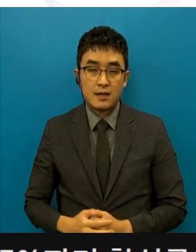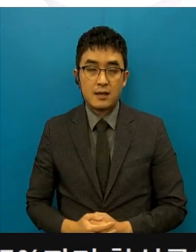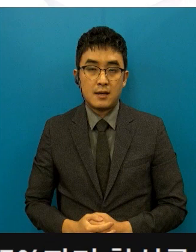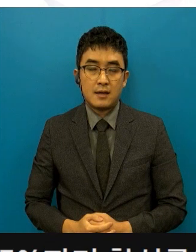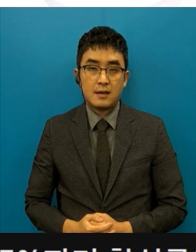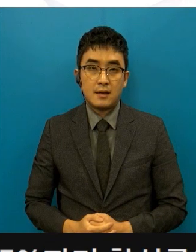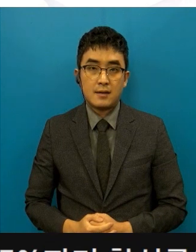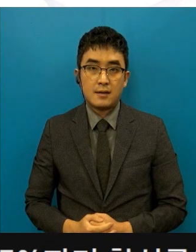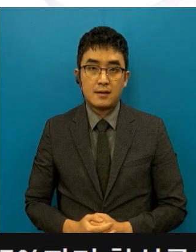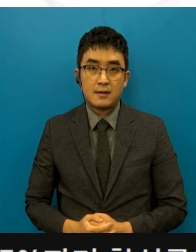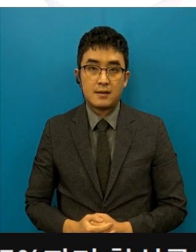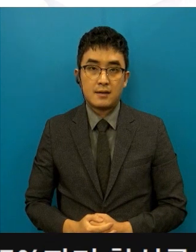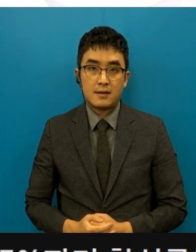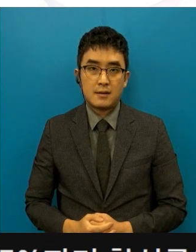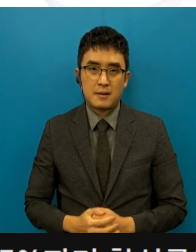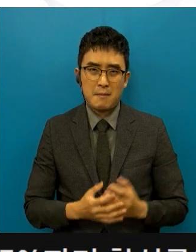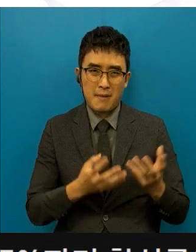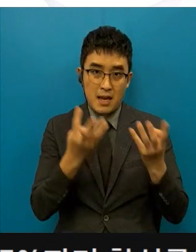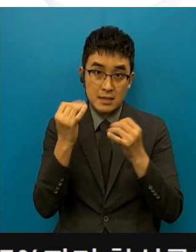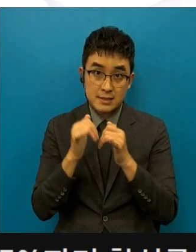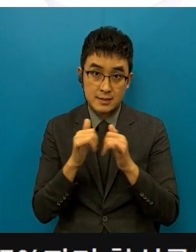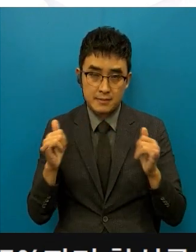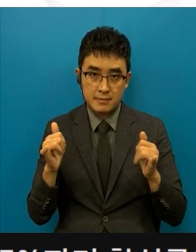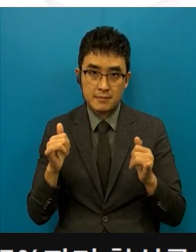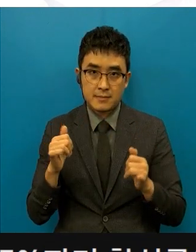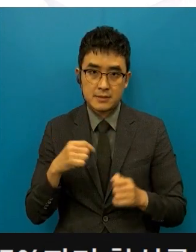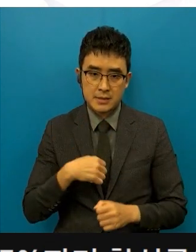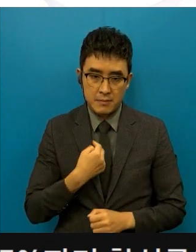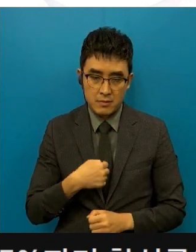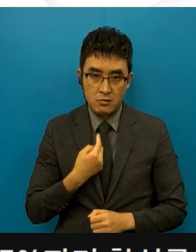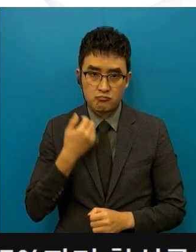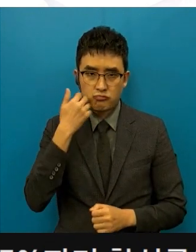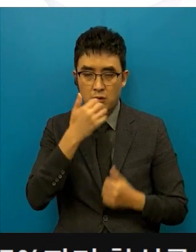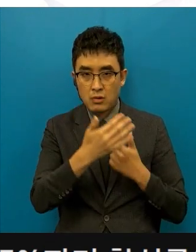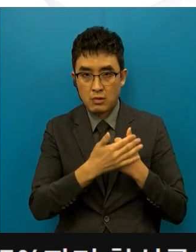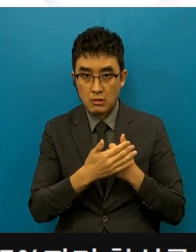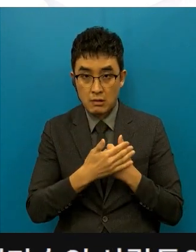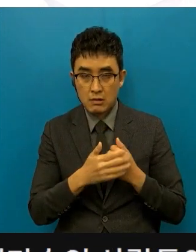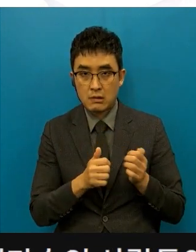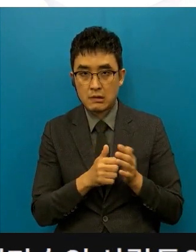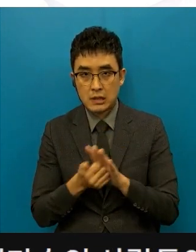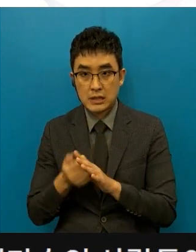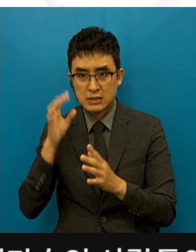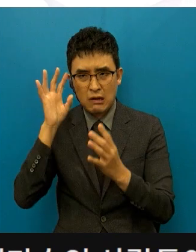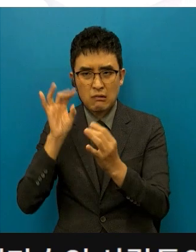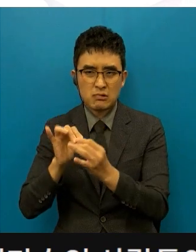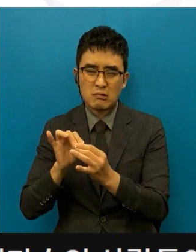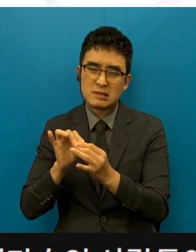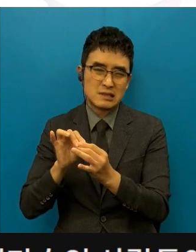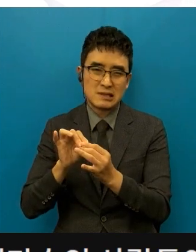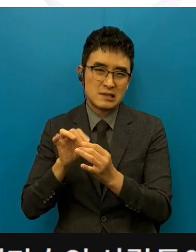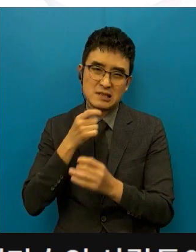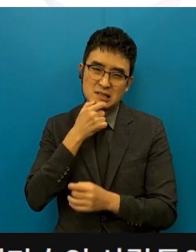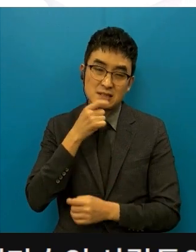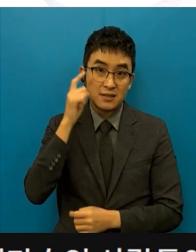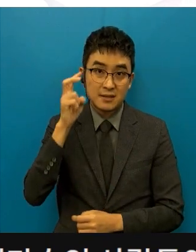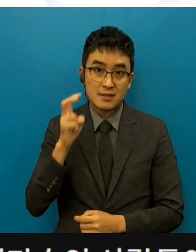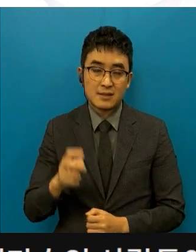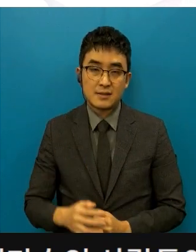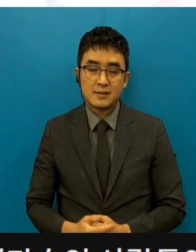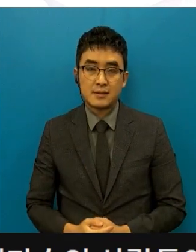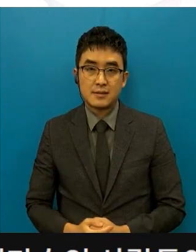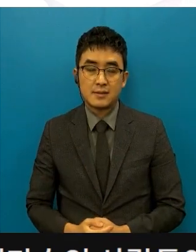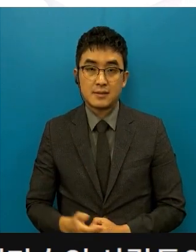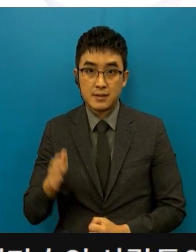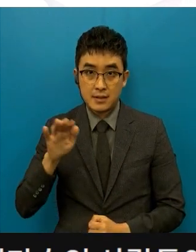accept registration via this, but there is no recent direct